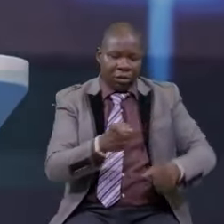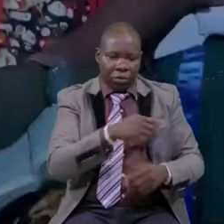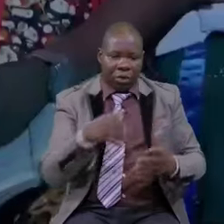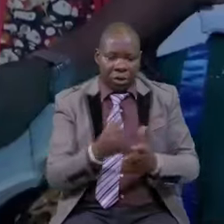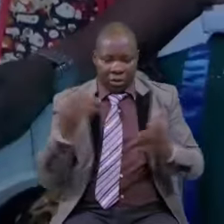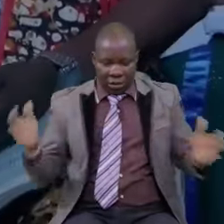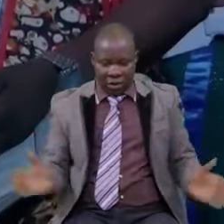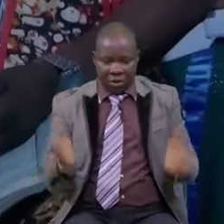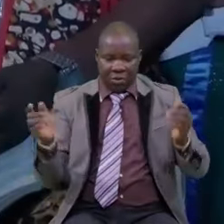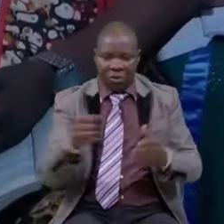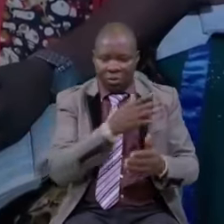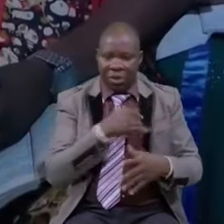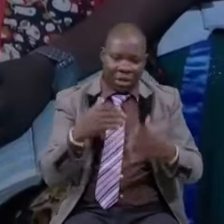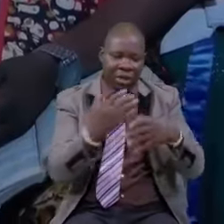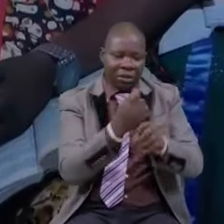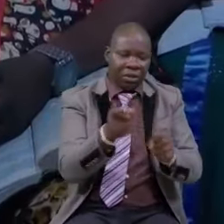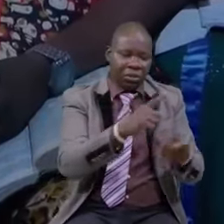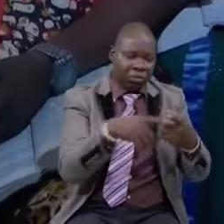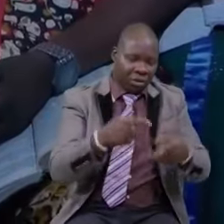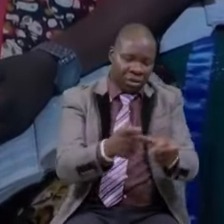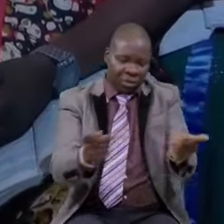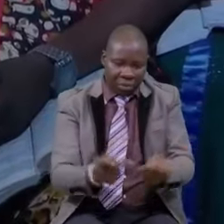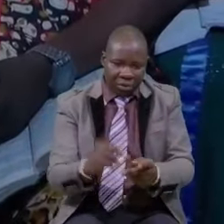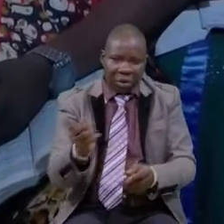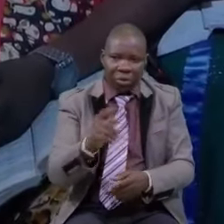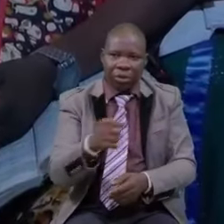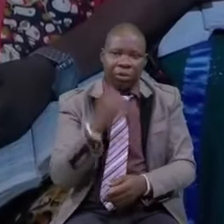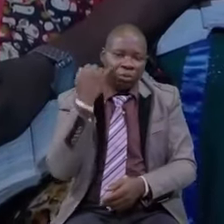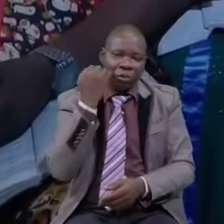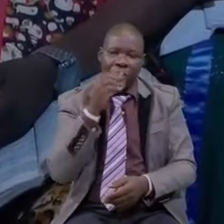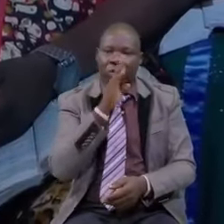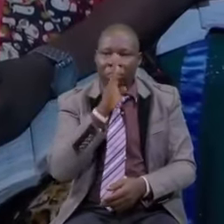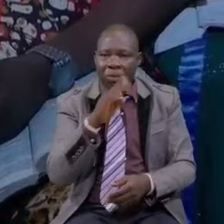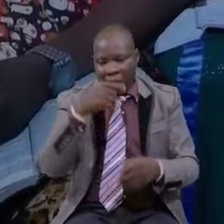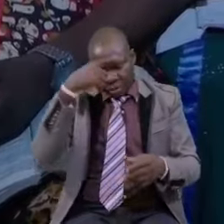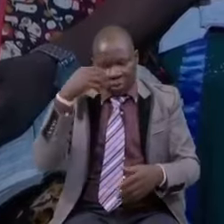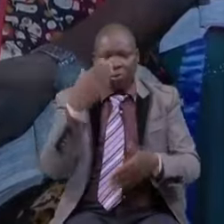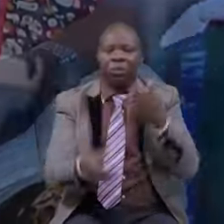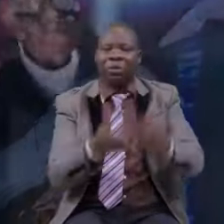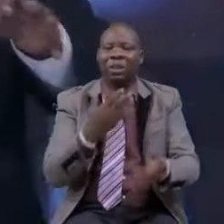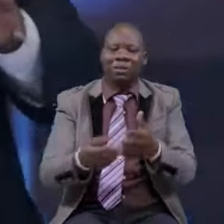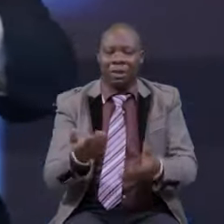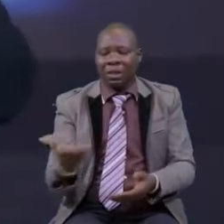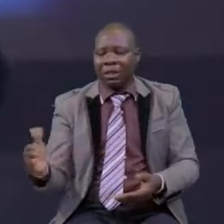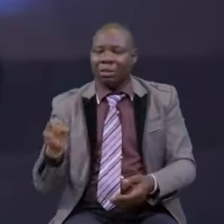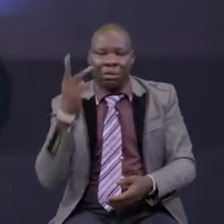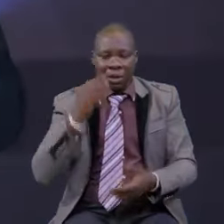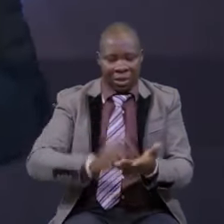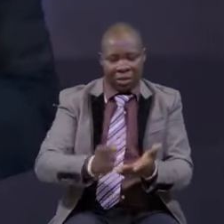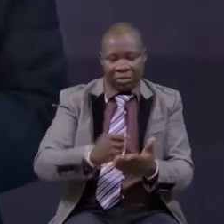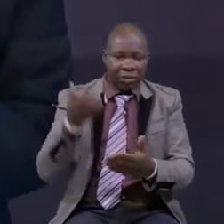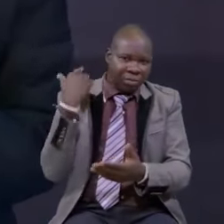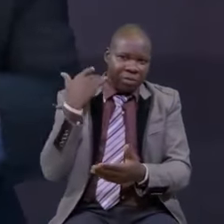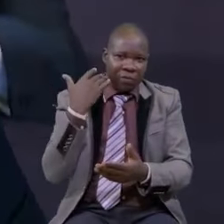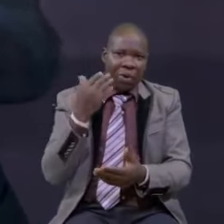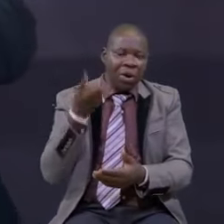gets you to the place where you ought to be. Because whatsoever things were written aforetime were written